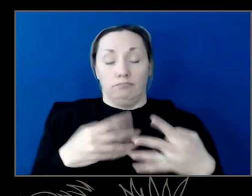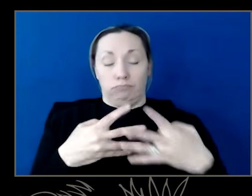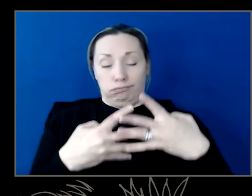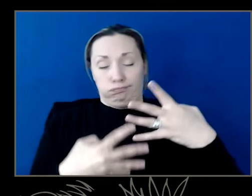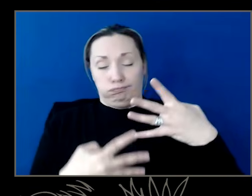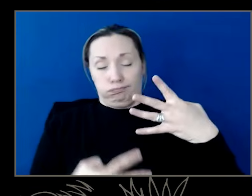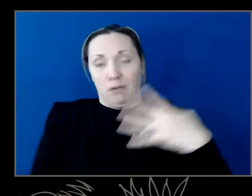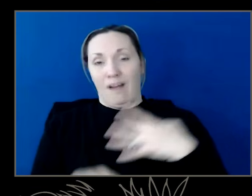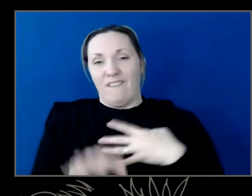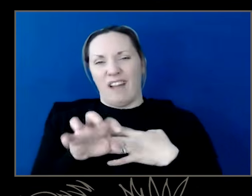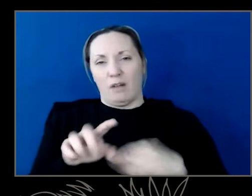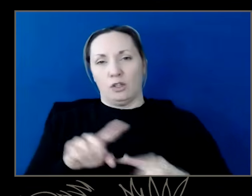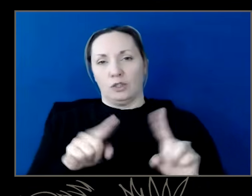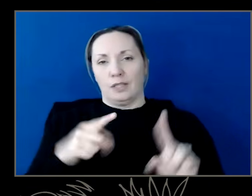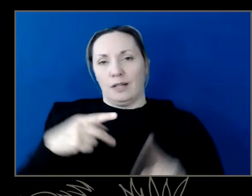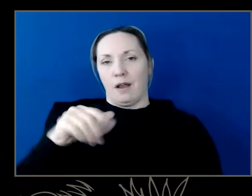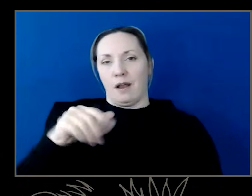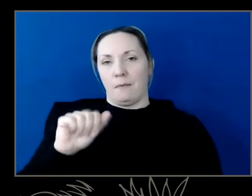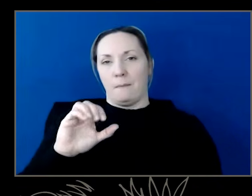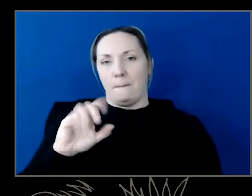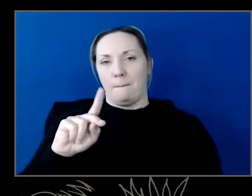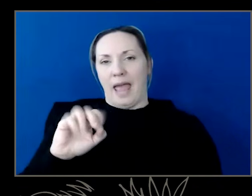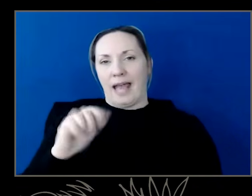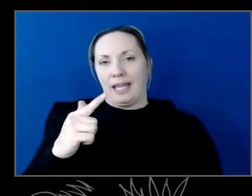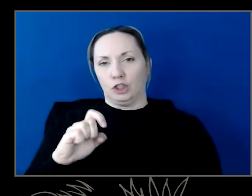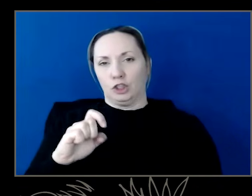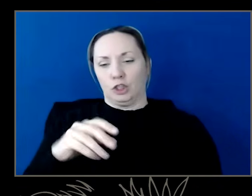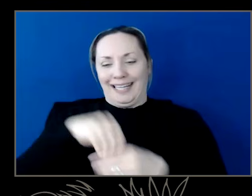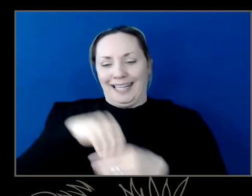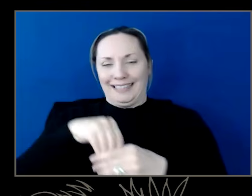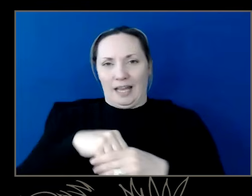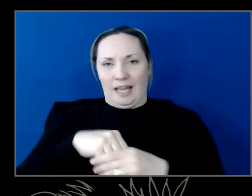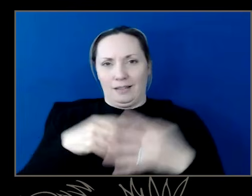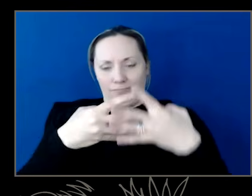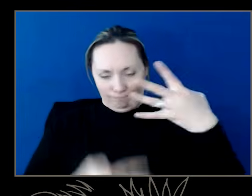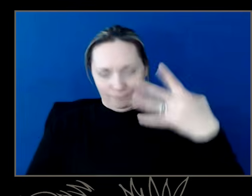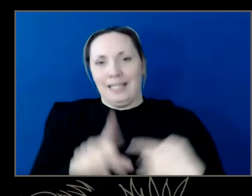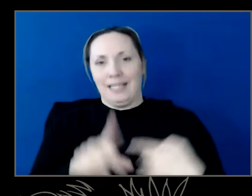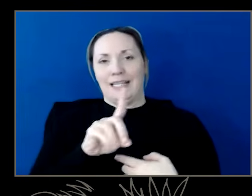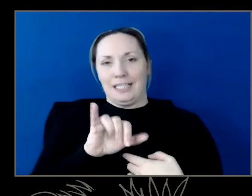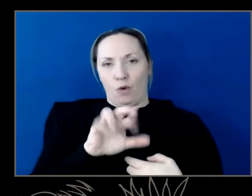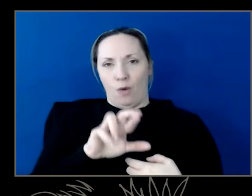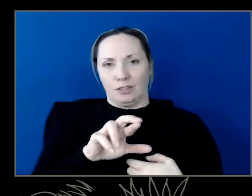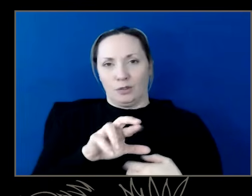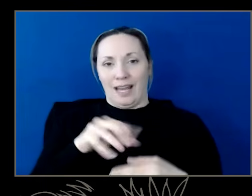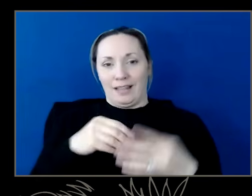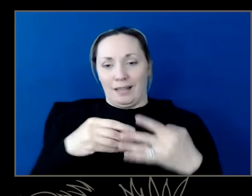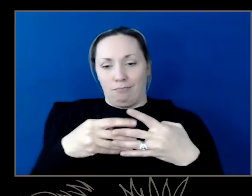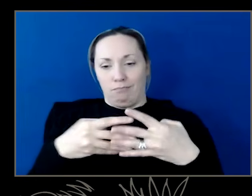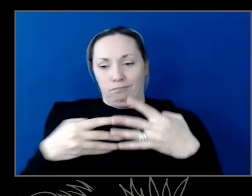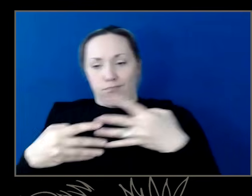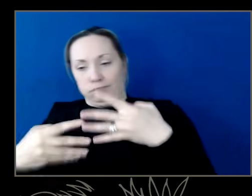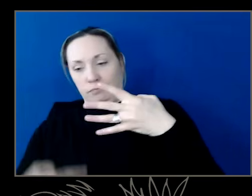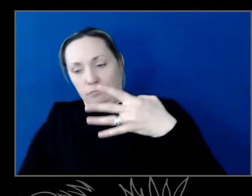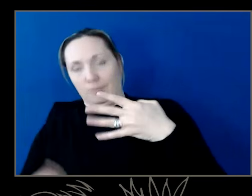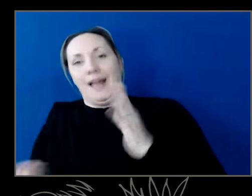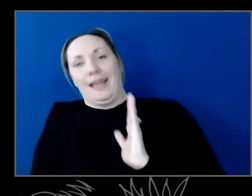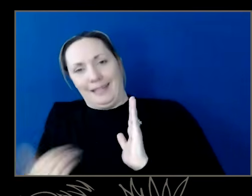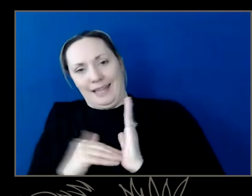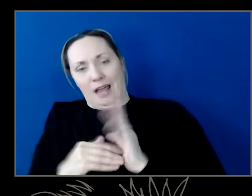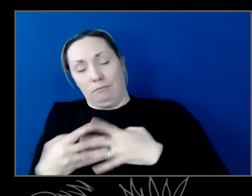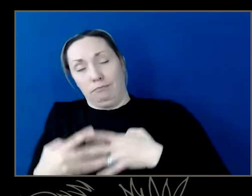different packages that exist inside of our packages directory. And inside of that, we have, again,